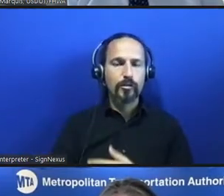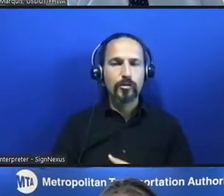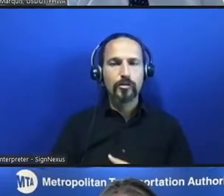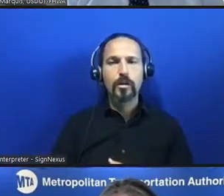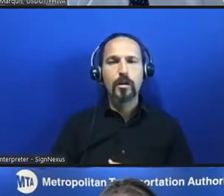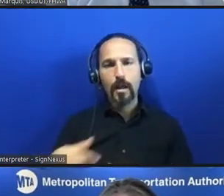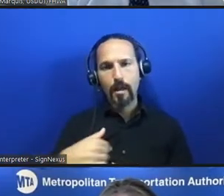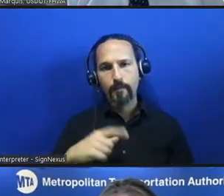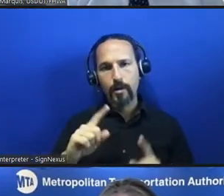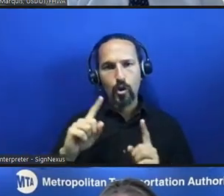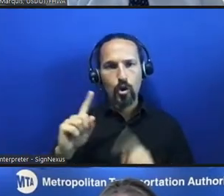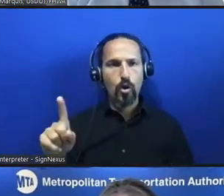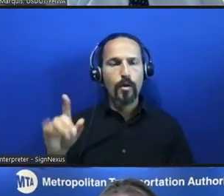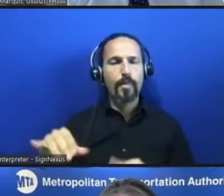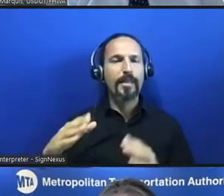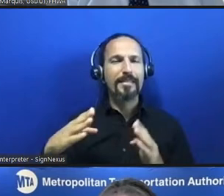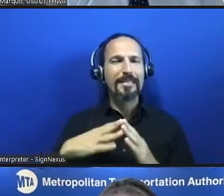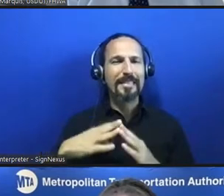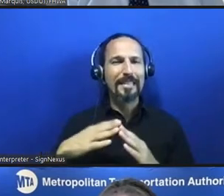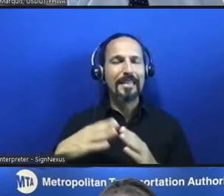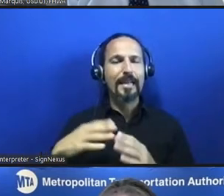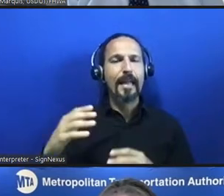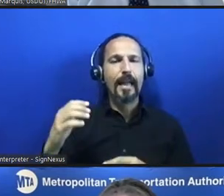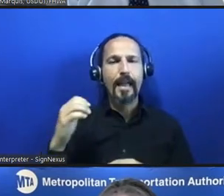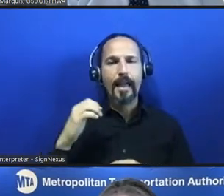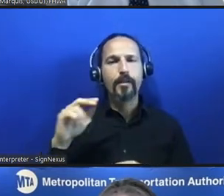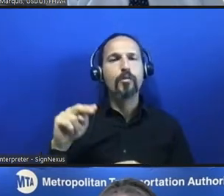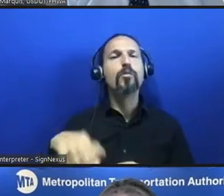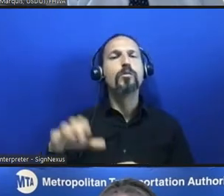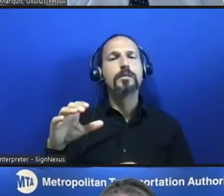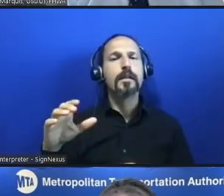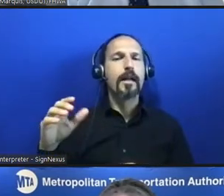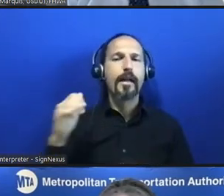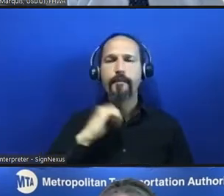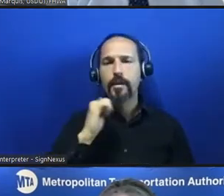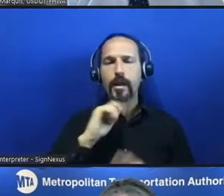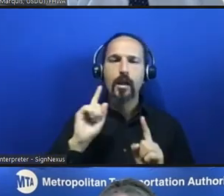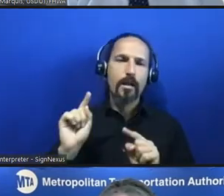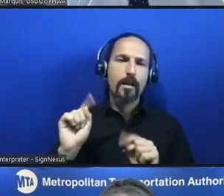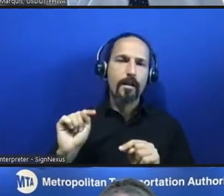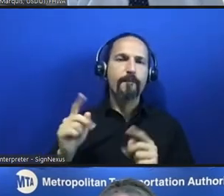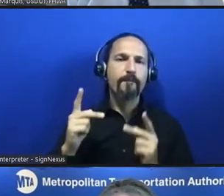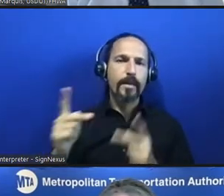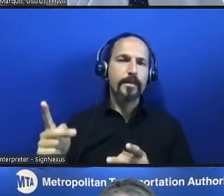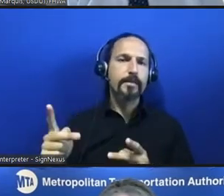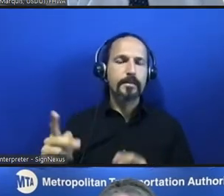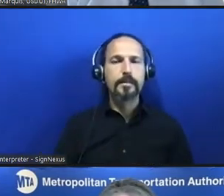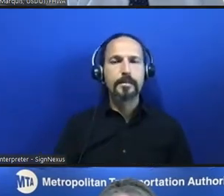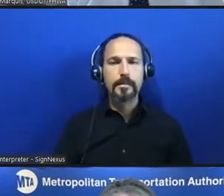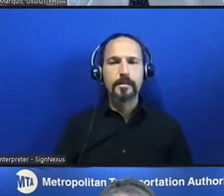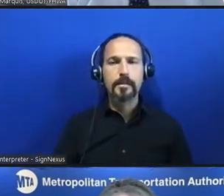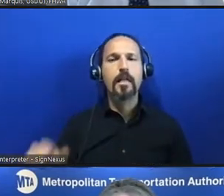I had to go into the city every day to be with him it would have been an economic